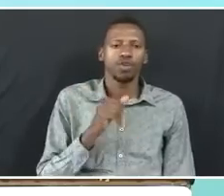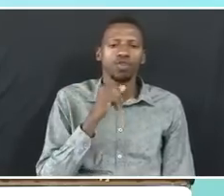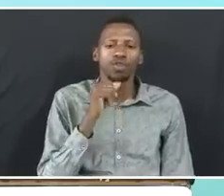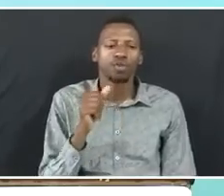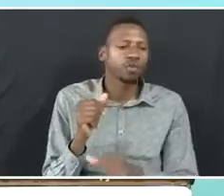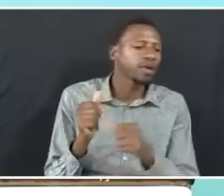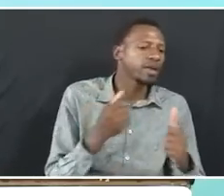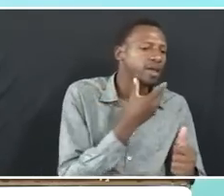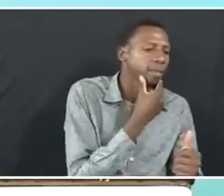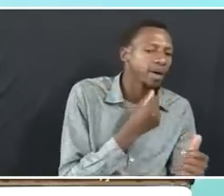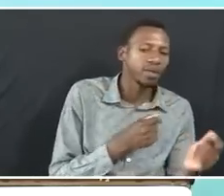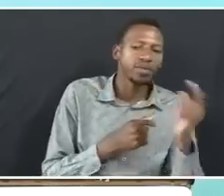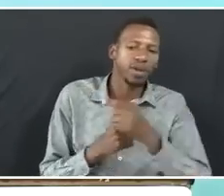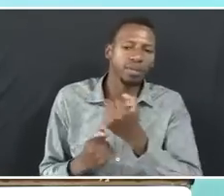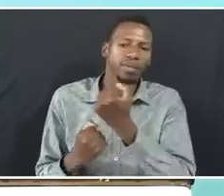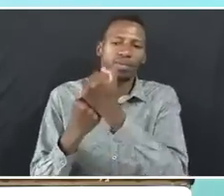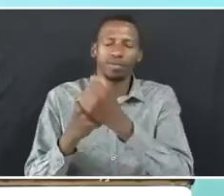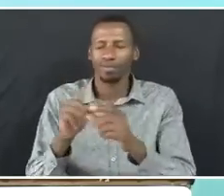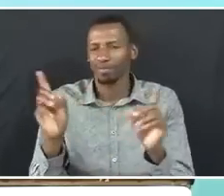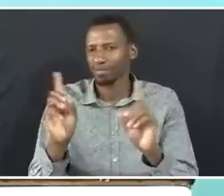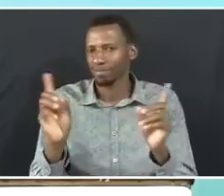another man.